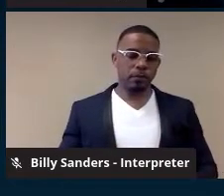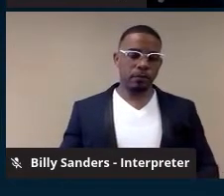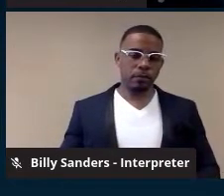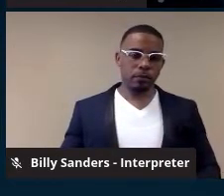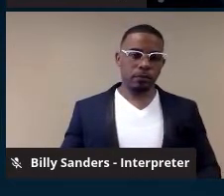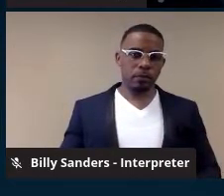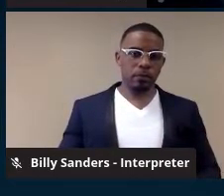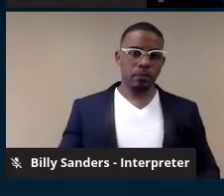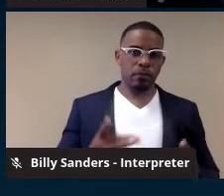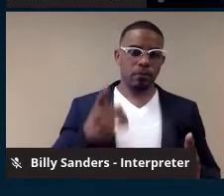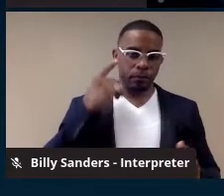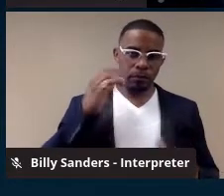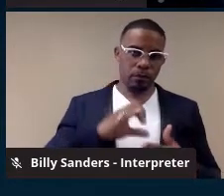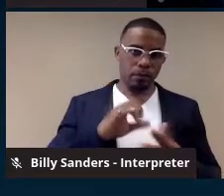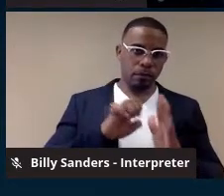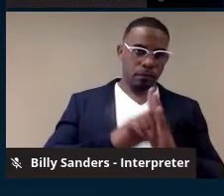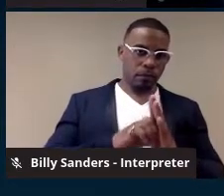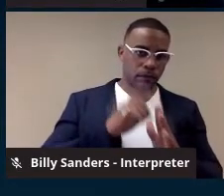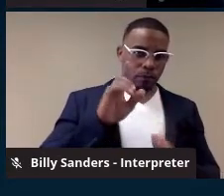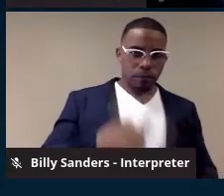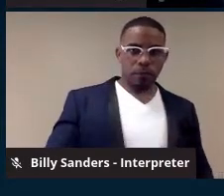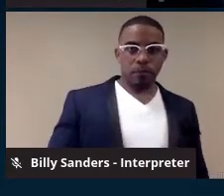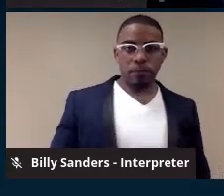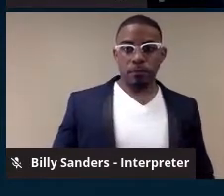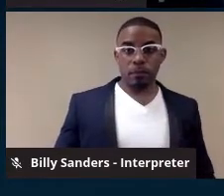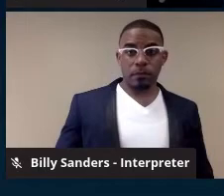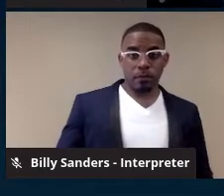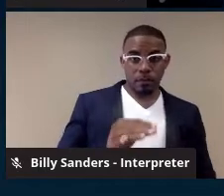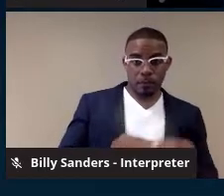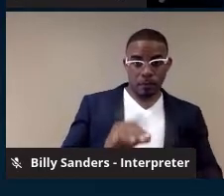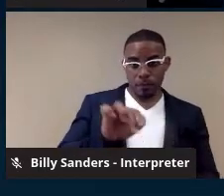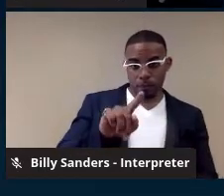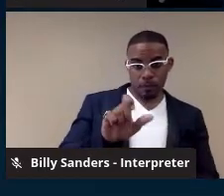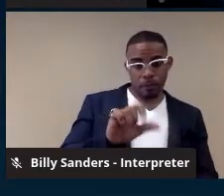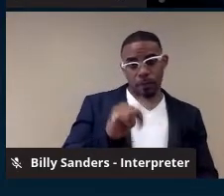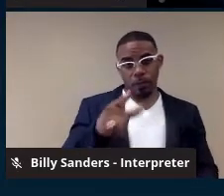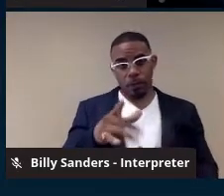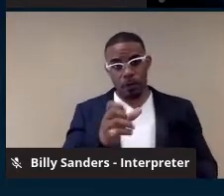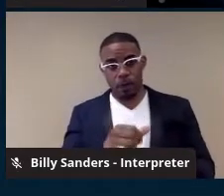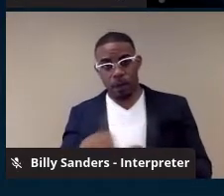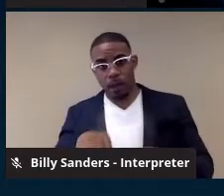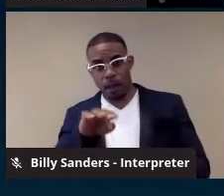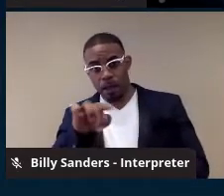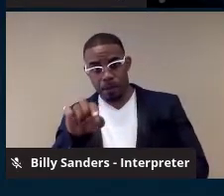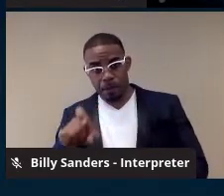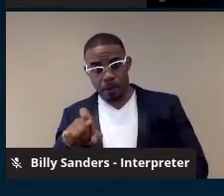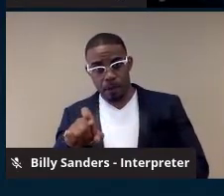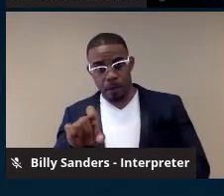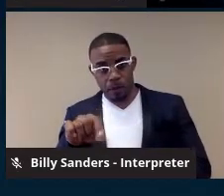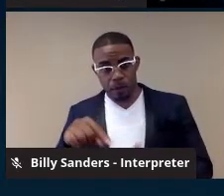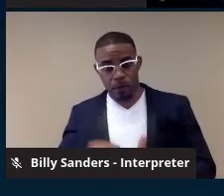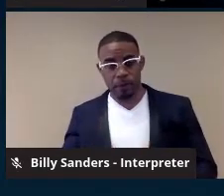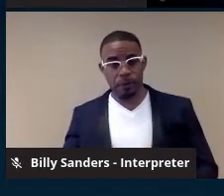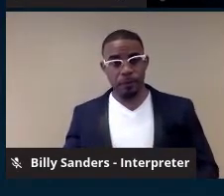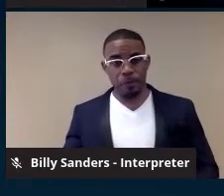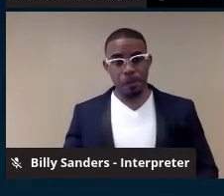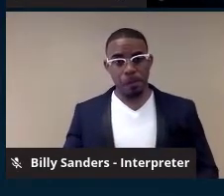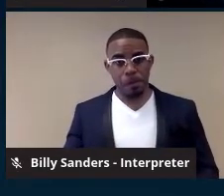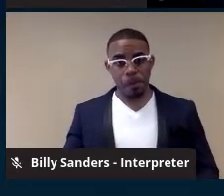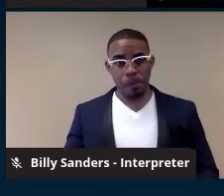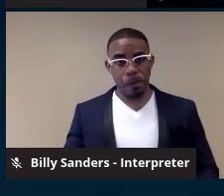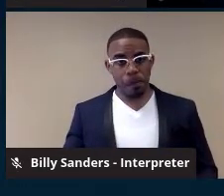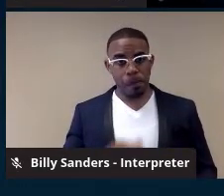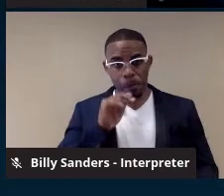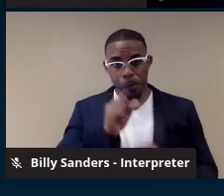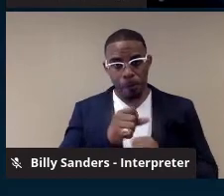counter for the counter example we showed earlier. Fetch data is another one that you get out of the box when you do file new. And I will